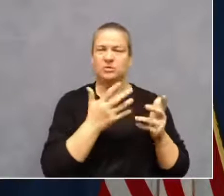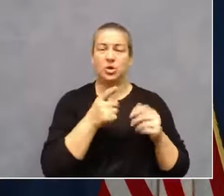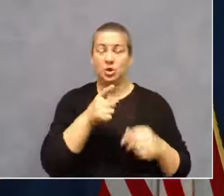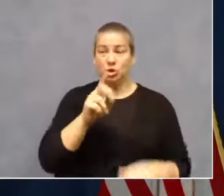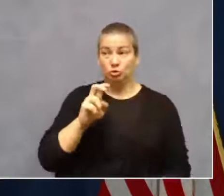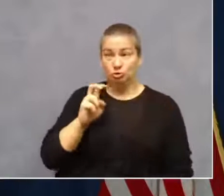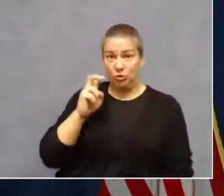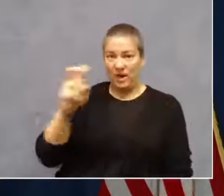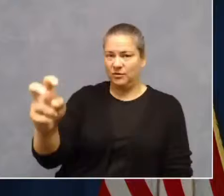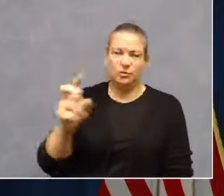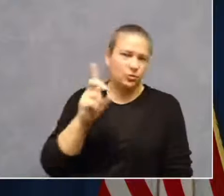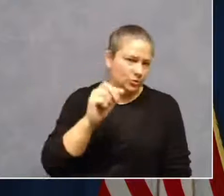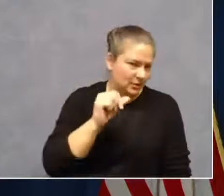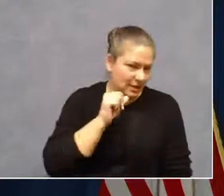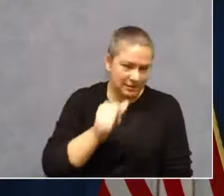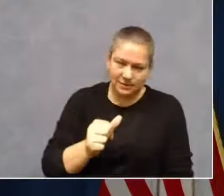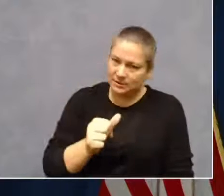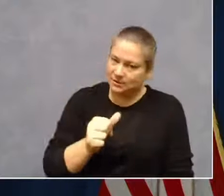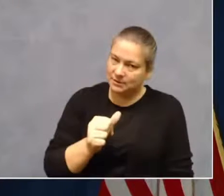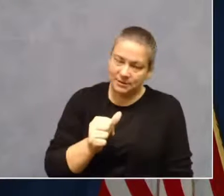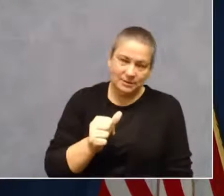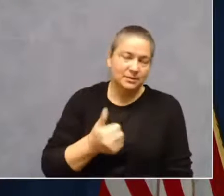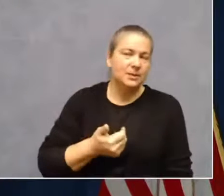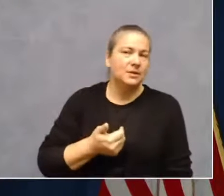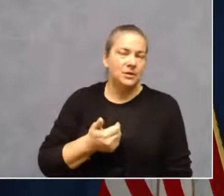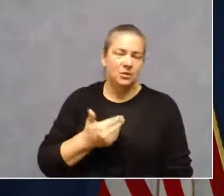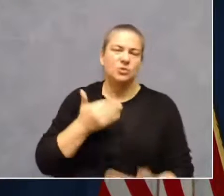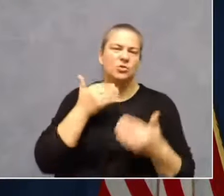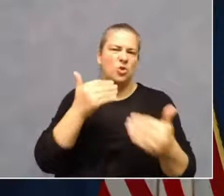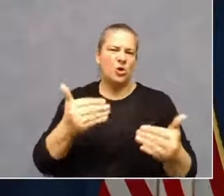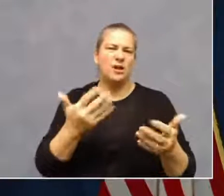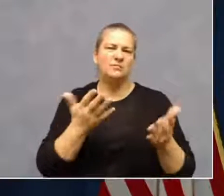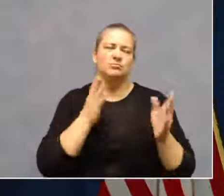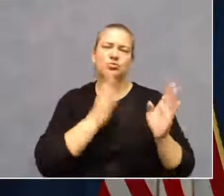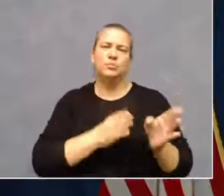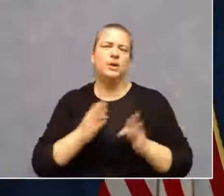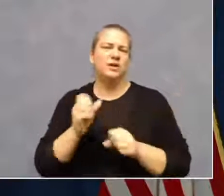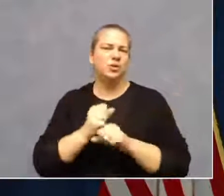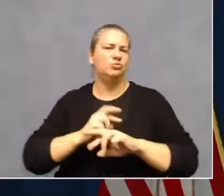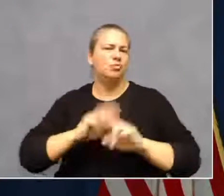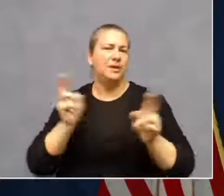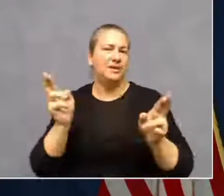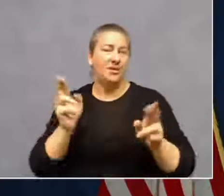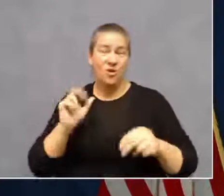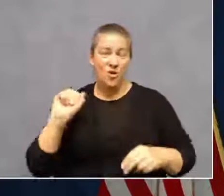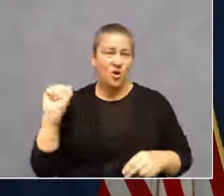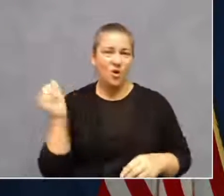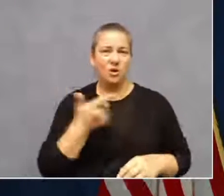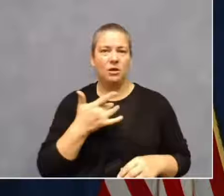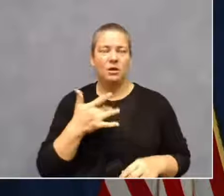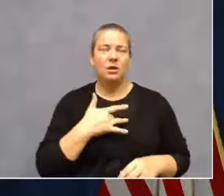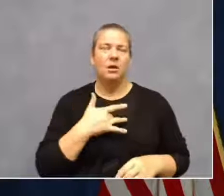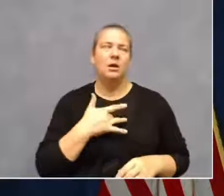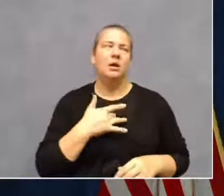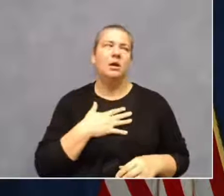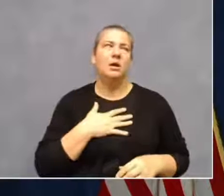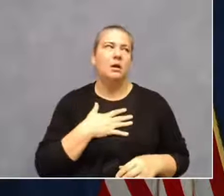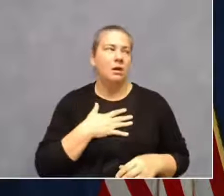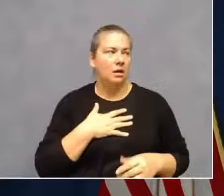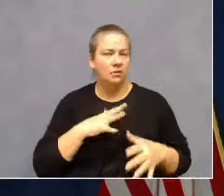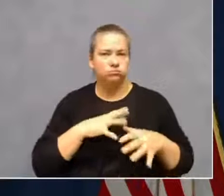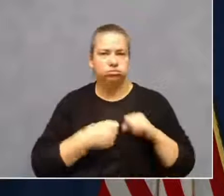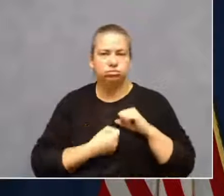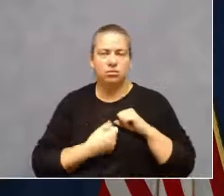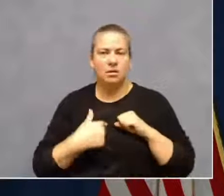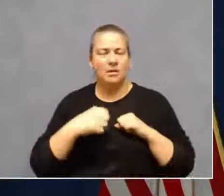this year, and so we ought to go ahead and start preparing that. Now, that breaks all of our hearts. We love Thanksgiving, but Thanksgiving's a time